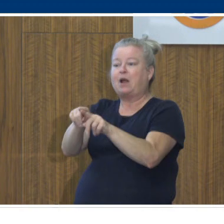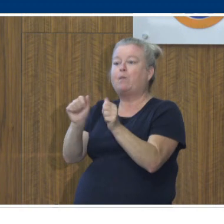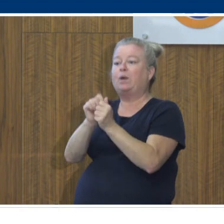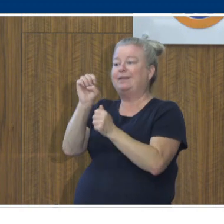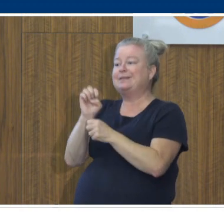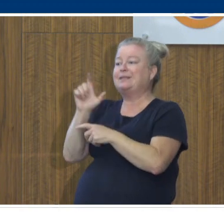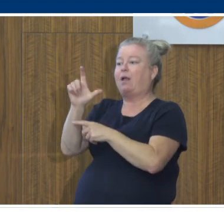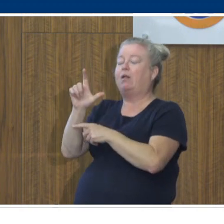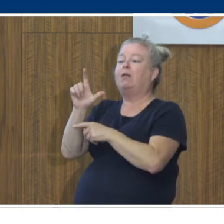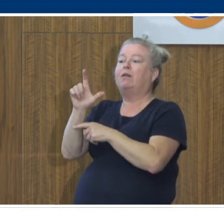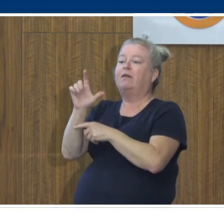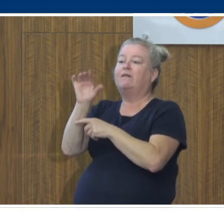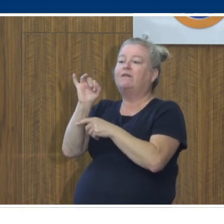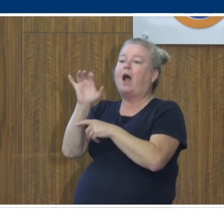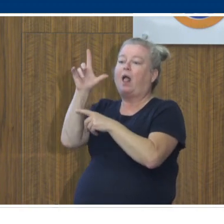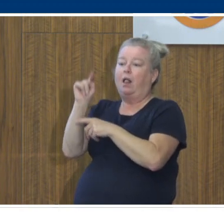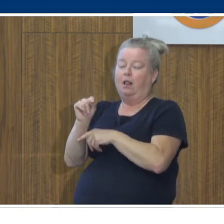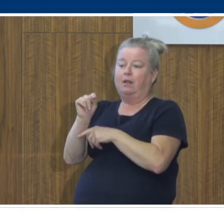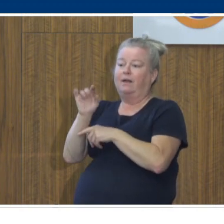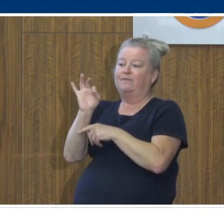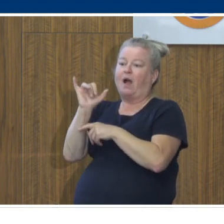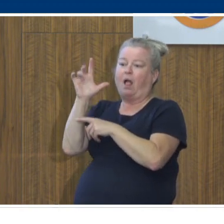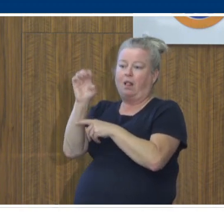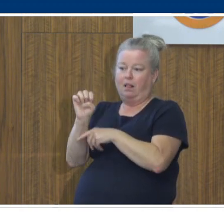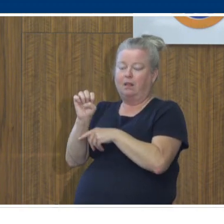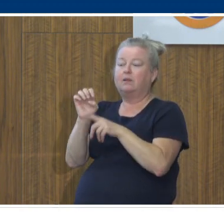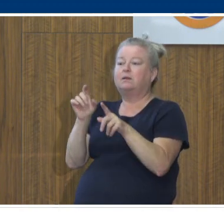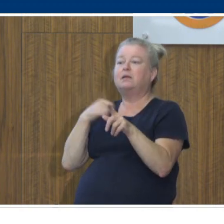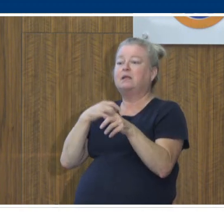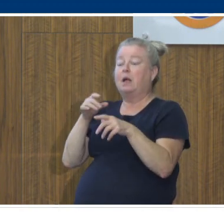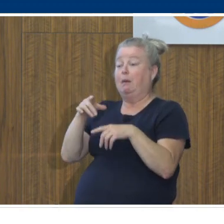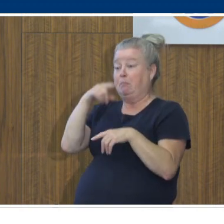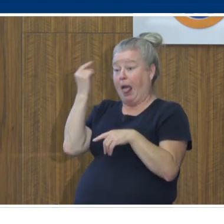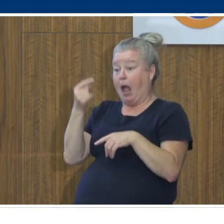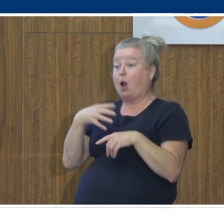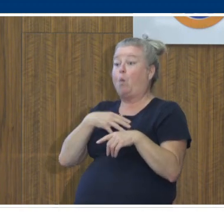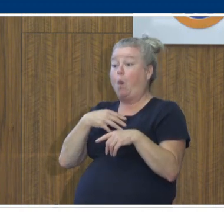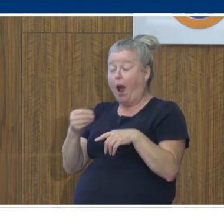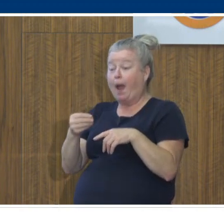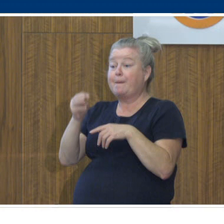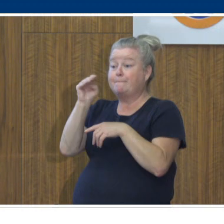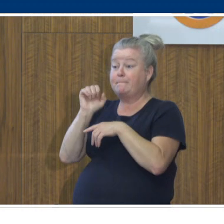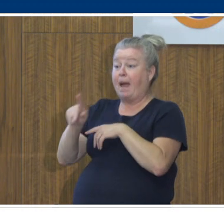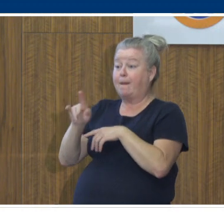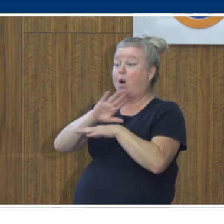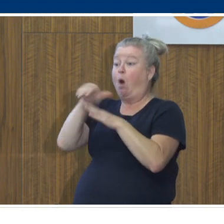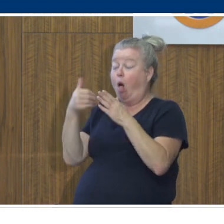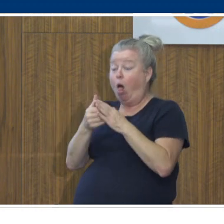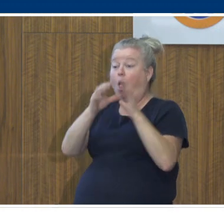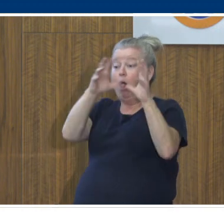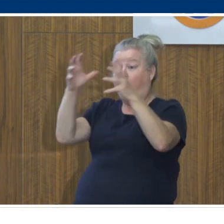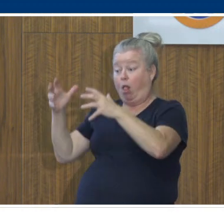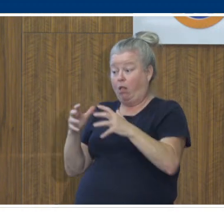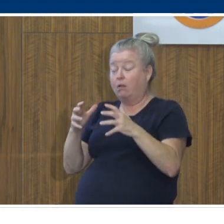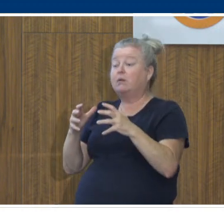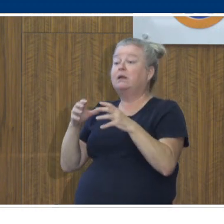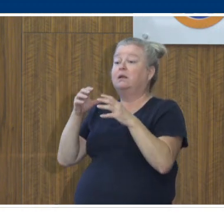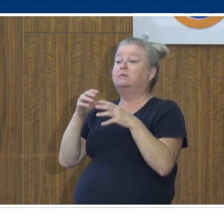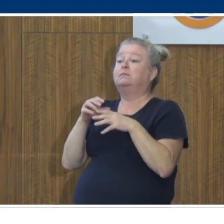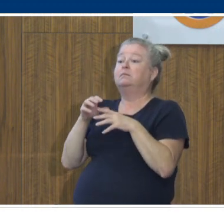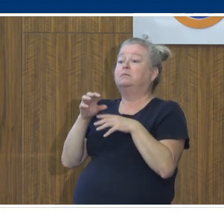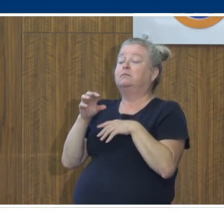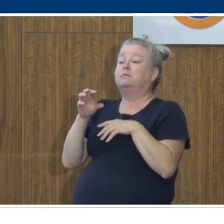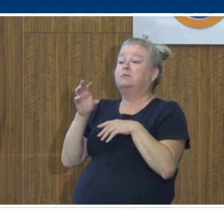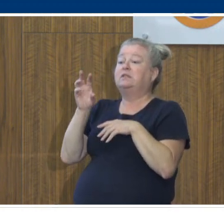file. This first map is a black and white map of all of the census tracts in the county. There's 614 in the county.